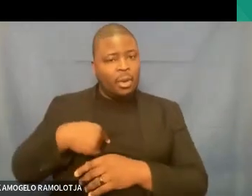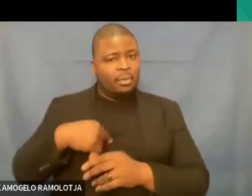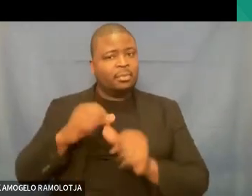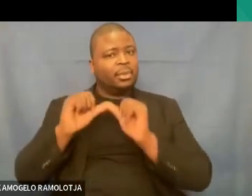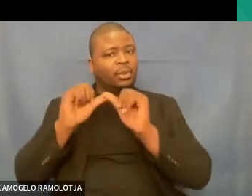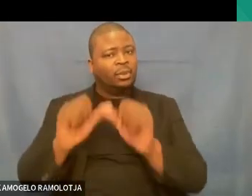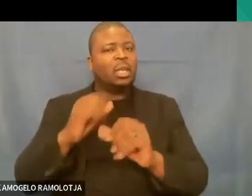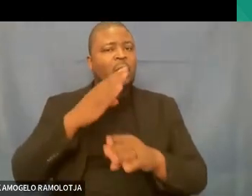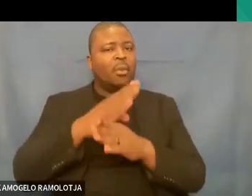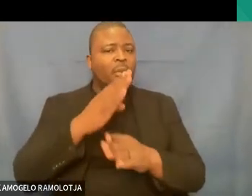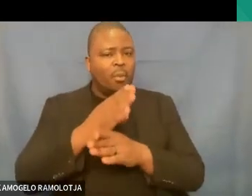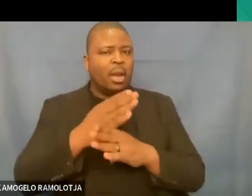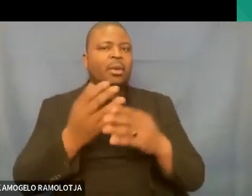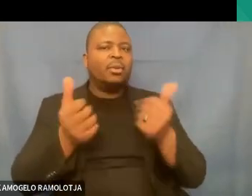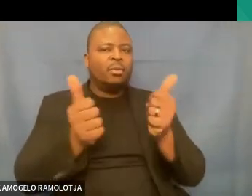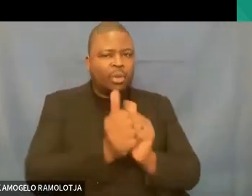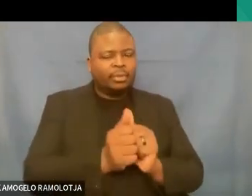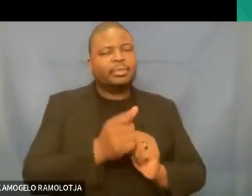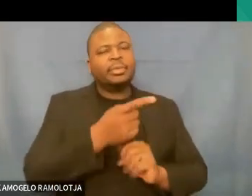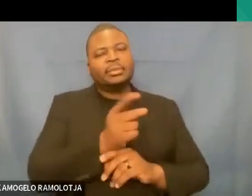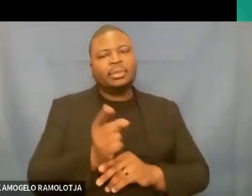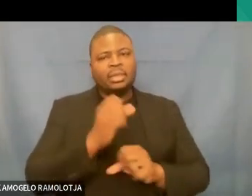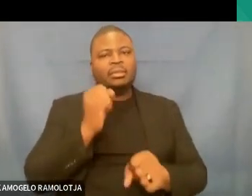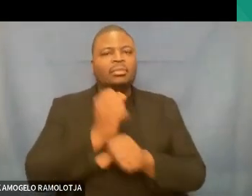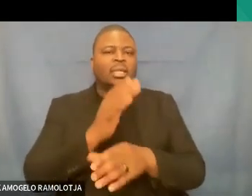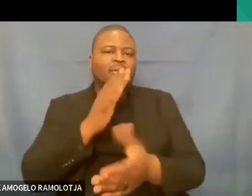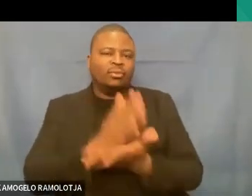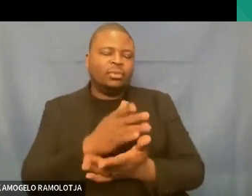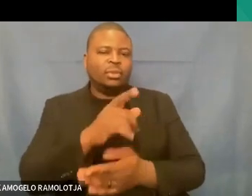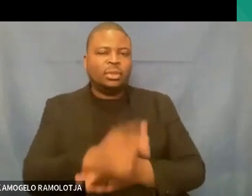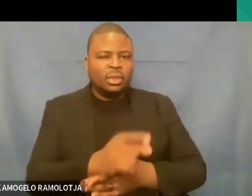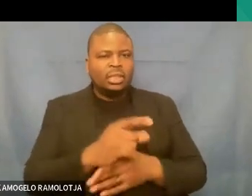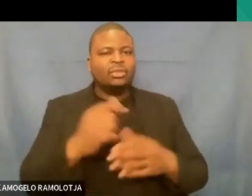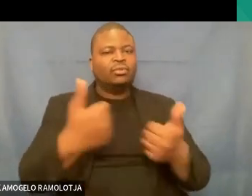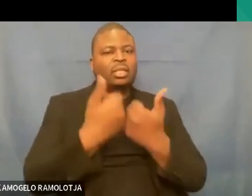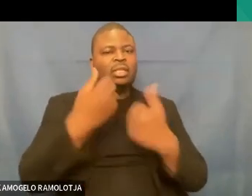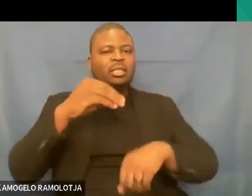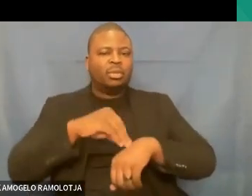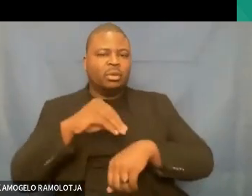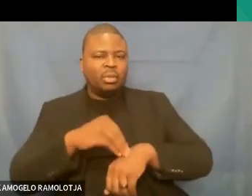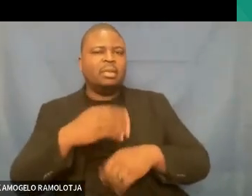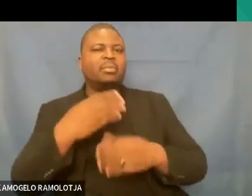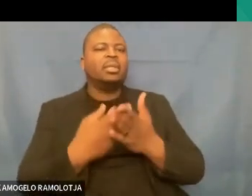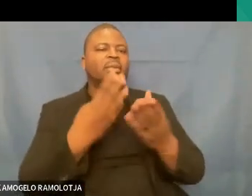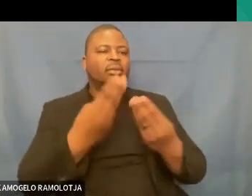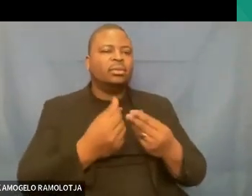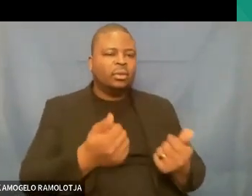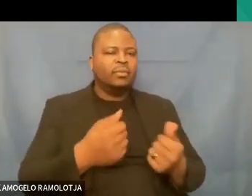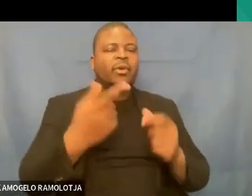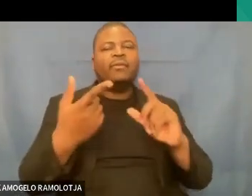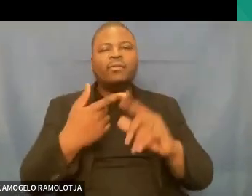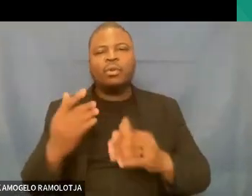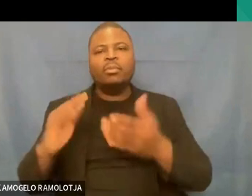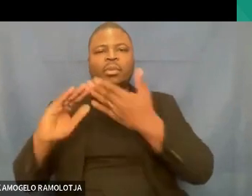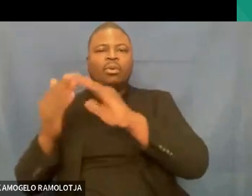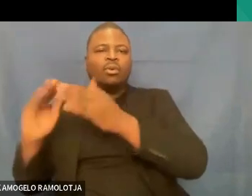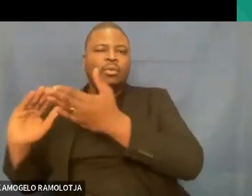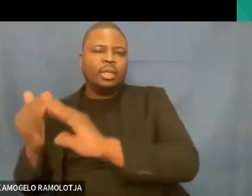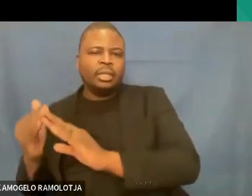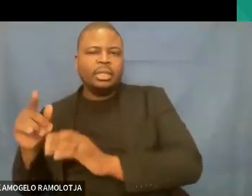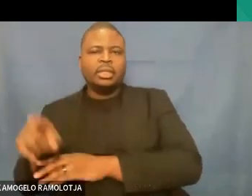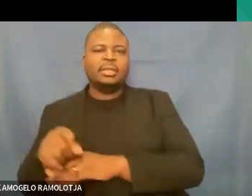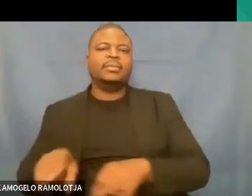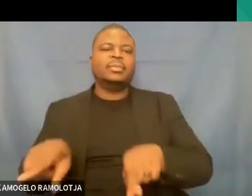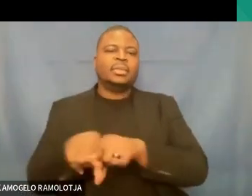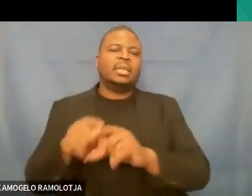to ensure that they are playing a role in bridging the gap between community and institutions.